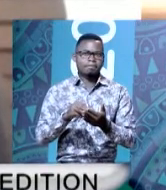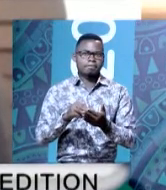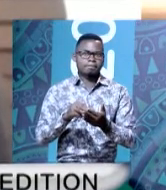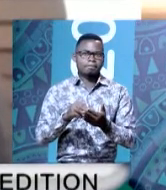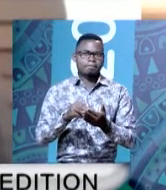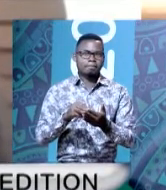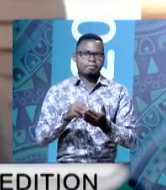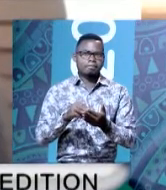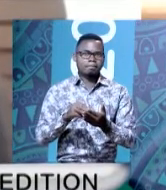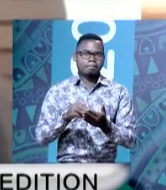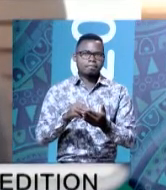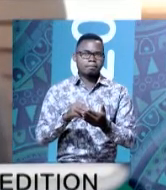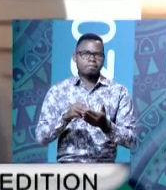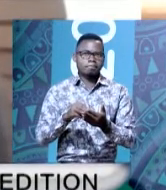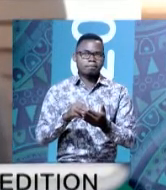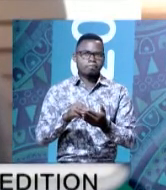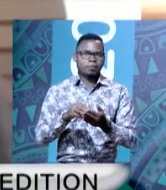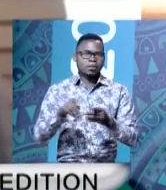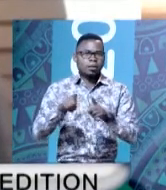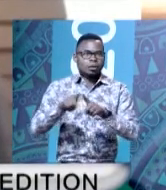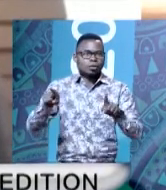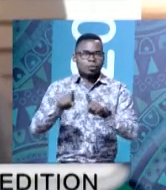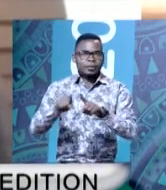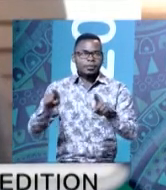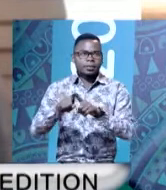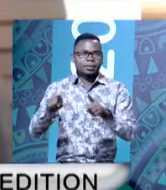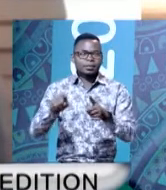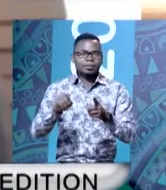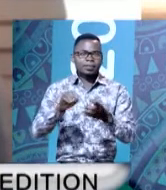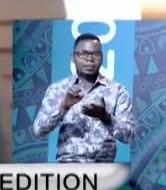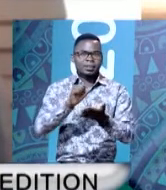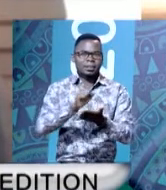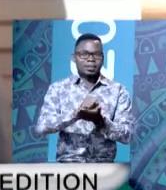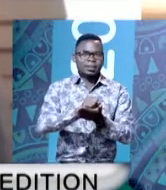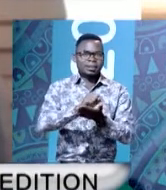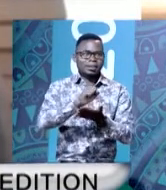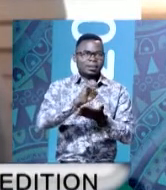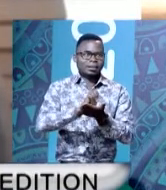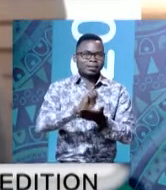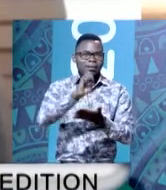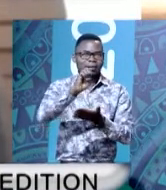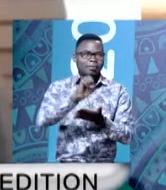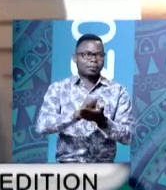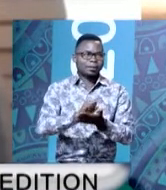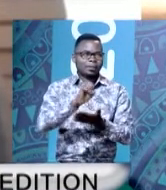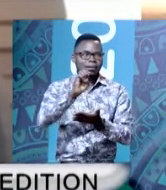many economic sectors are struggling